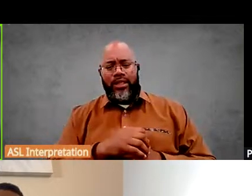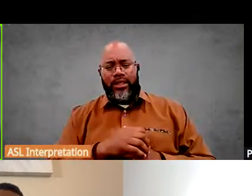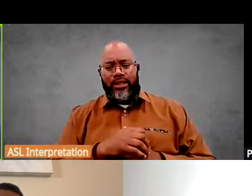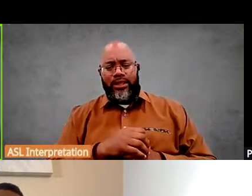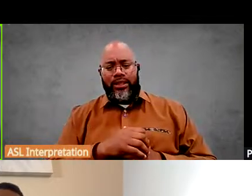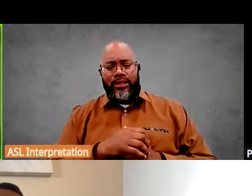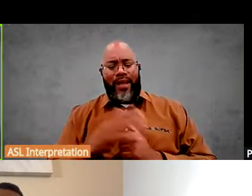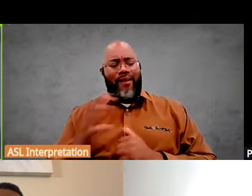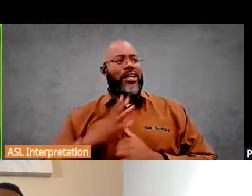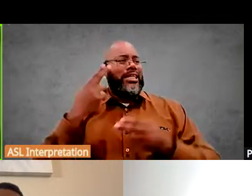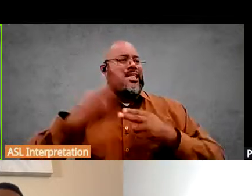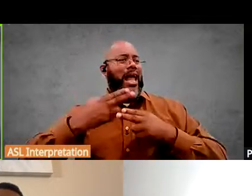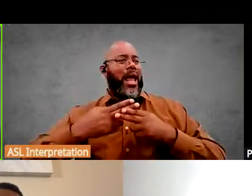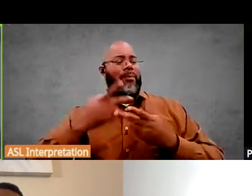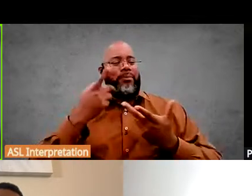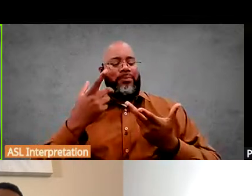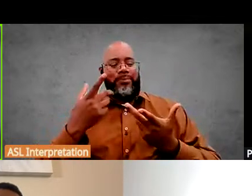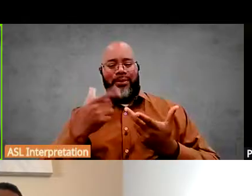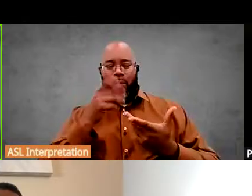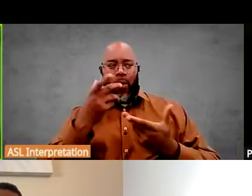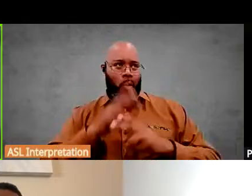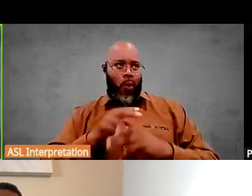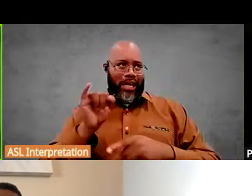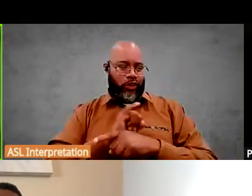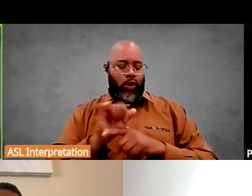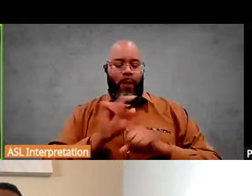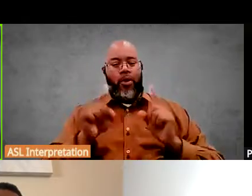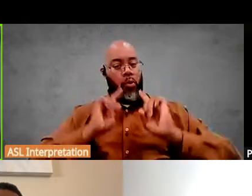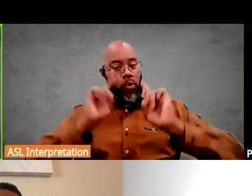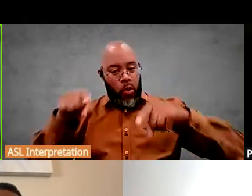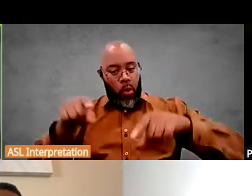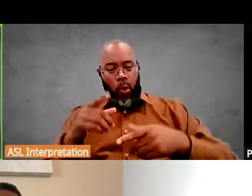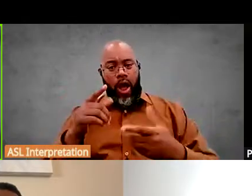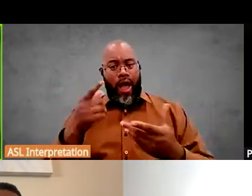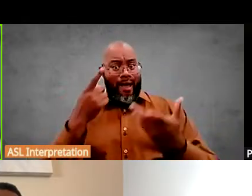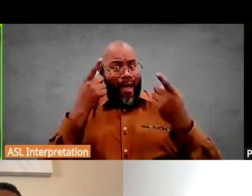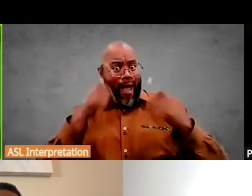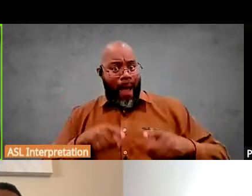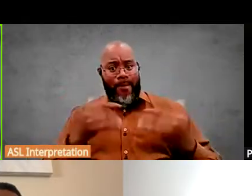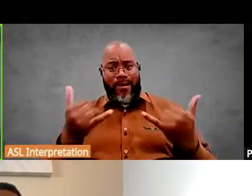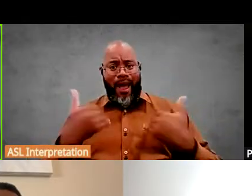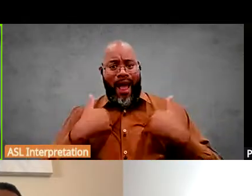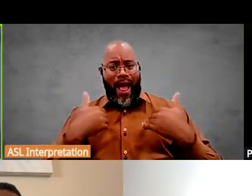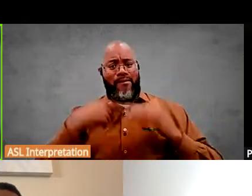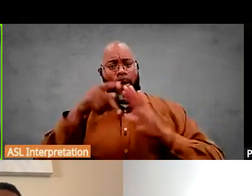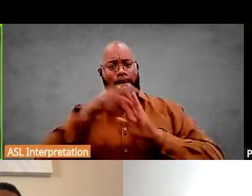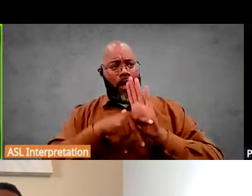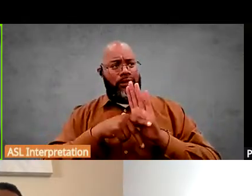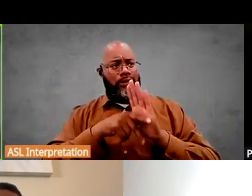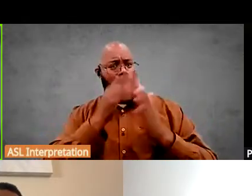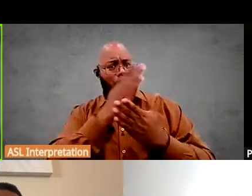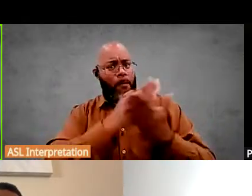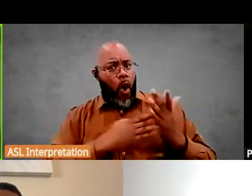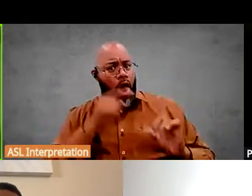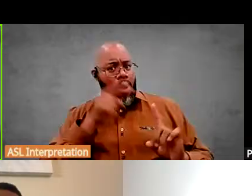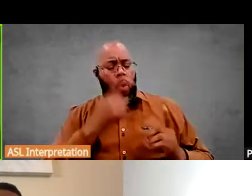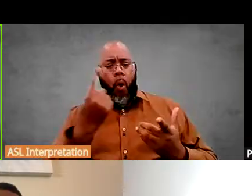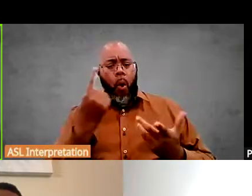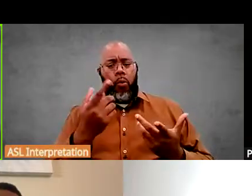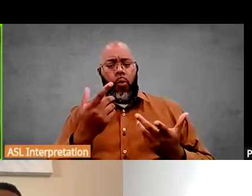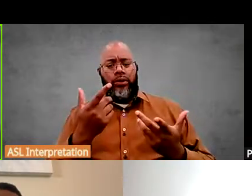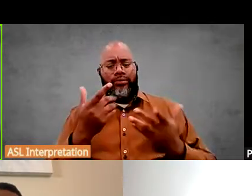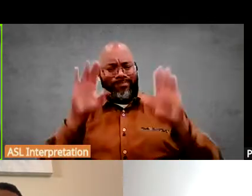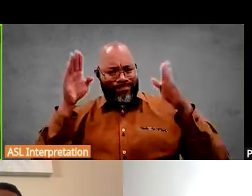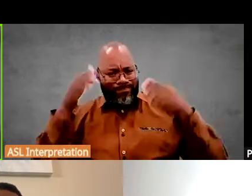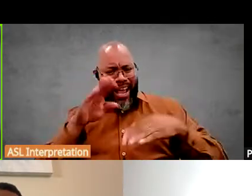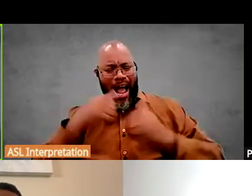fancy name they have it because they don't want to call you interns. But you go in there and all of a sudden you now have the policy side of things, right? Because we're always in the lab thinking about how we're